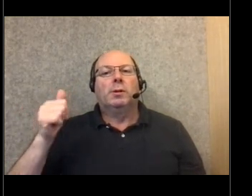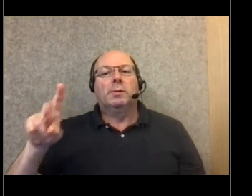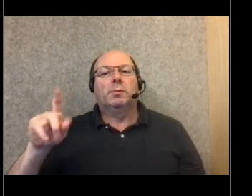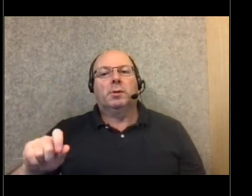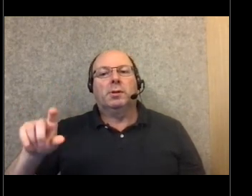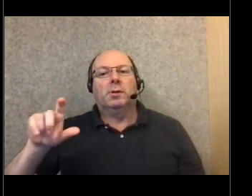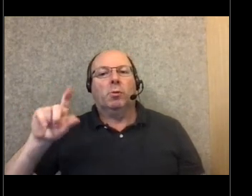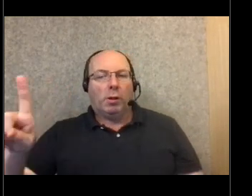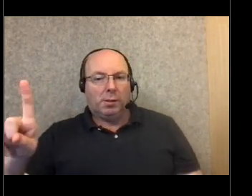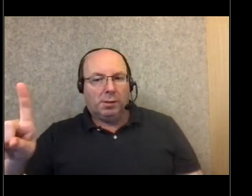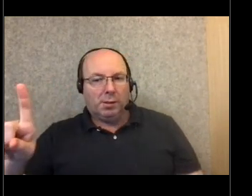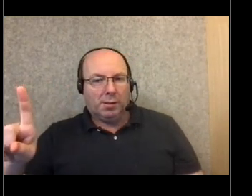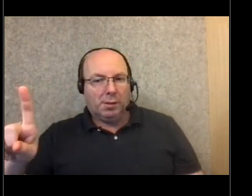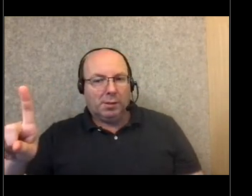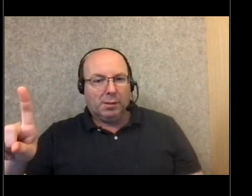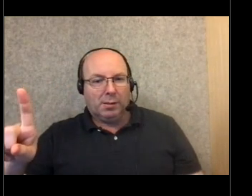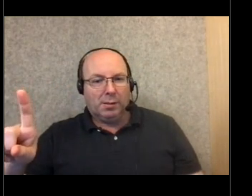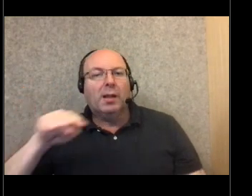9.